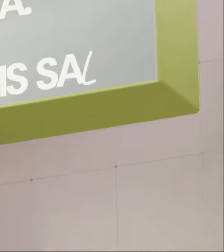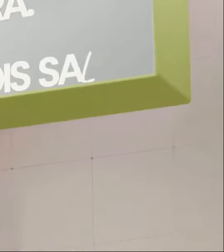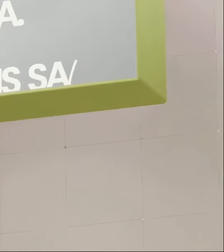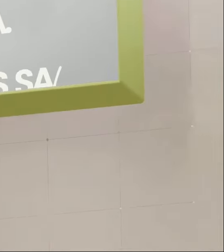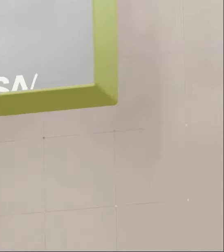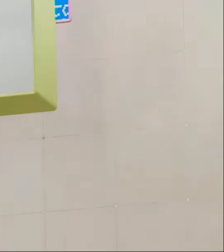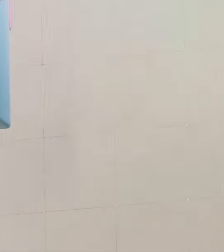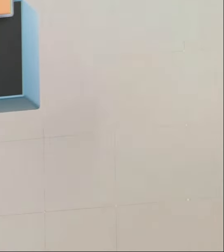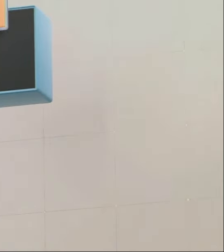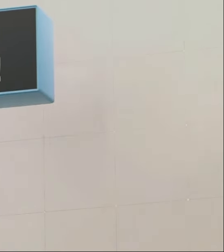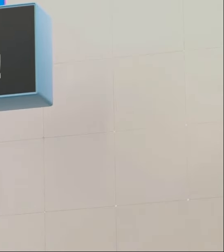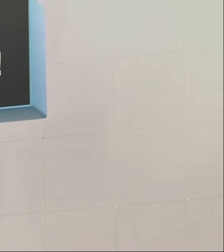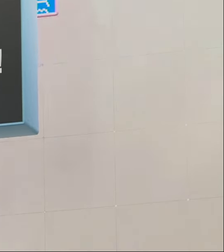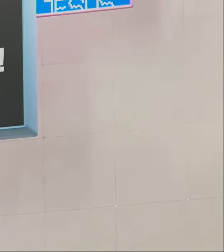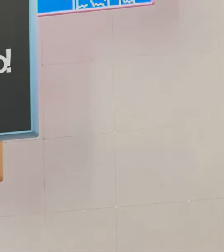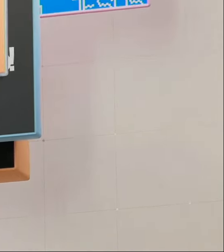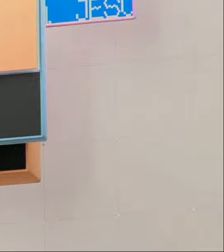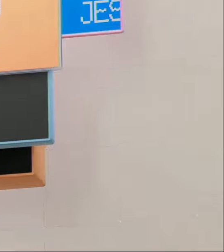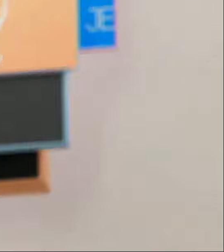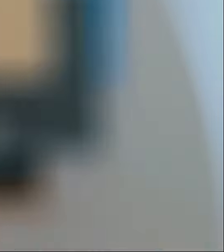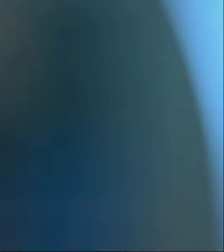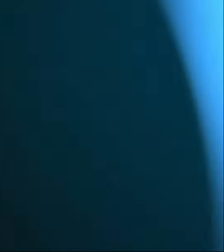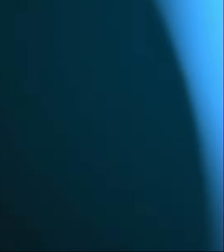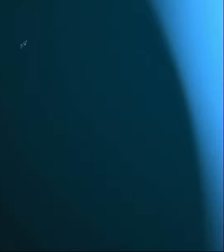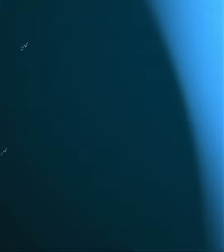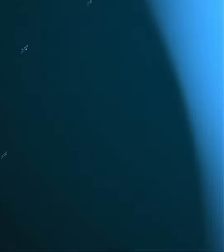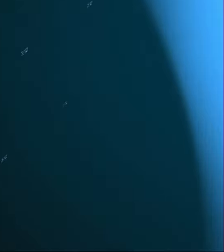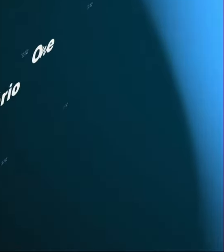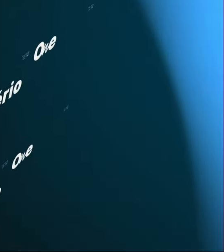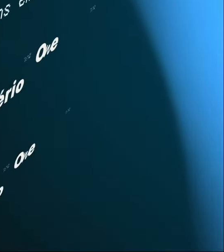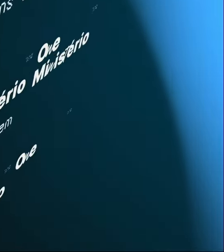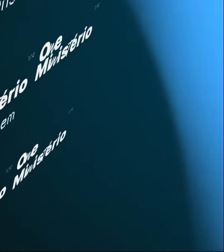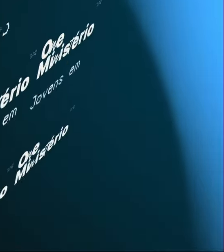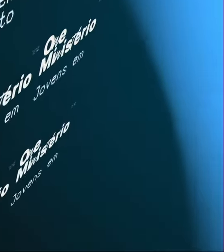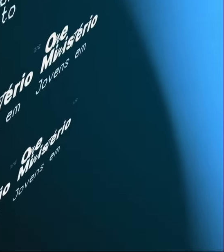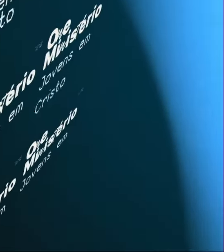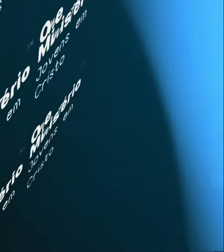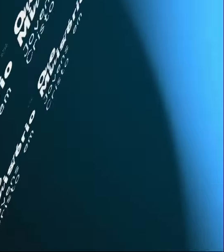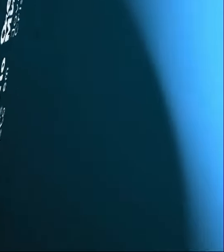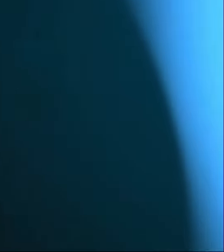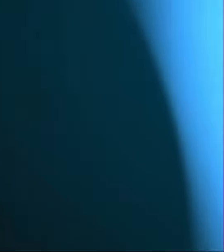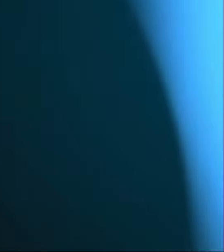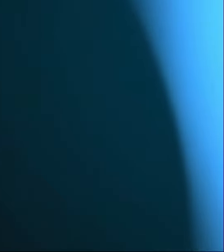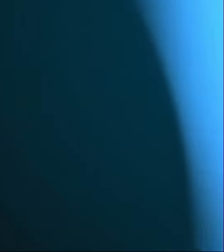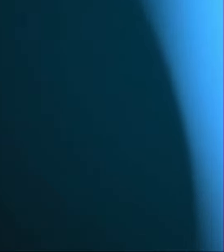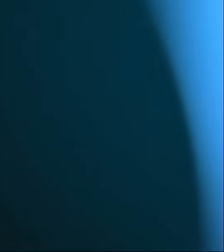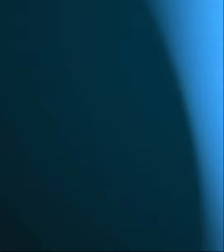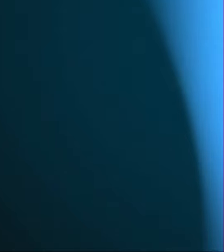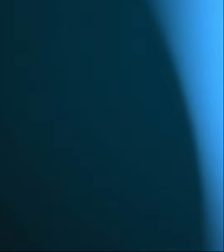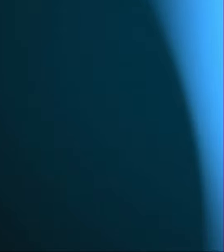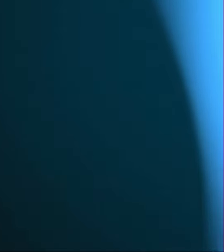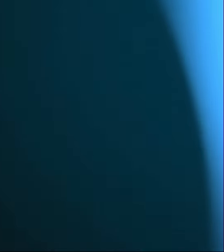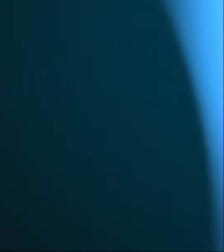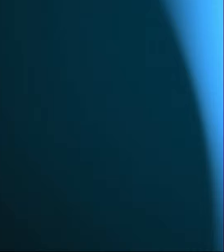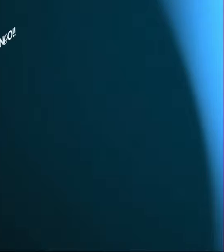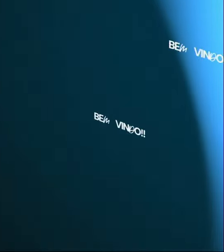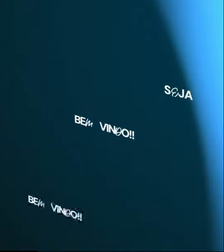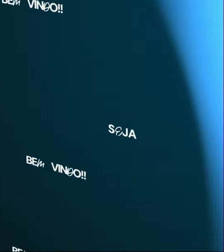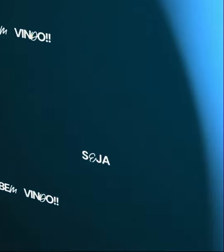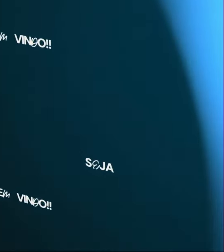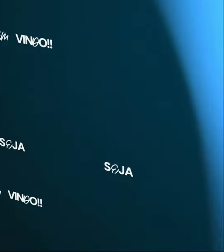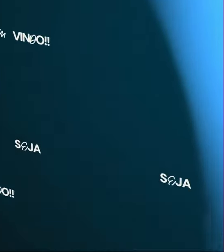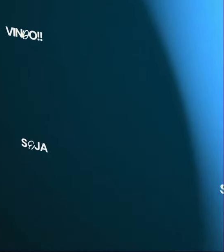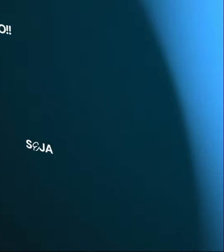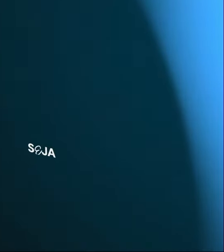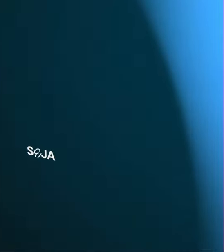I'm impatiently waiting. Tick tock and the clock goes with a snot nose. See it from afar like a pothole. So we fell apart and we crumbled. They lost control